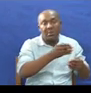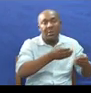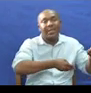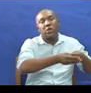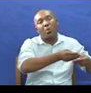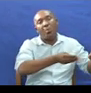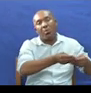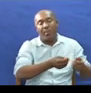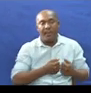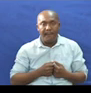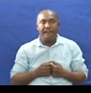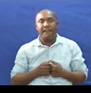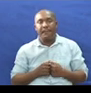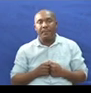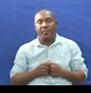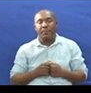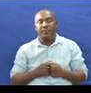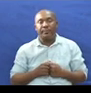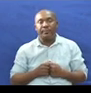the shop.